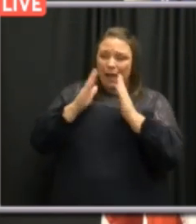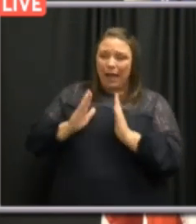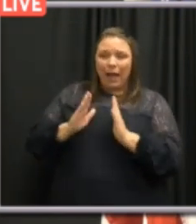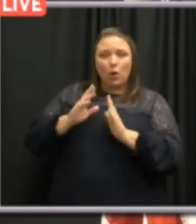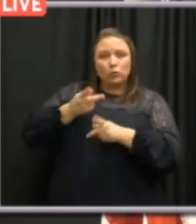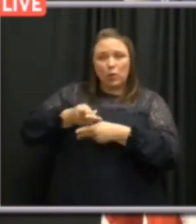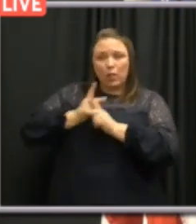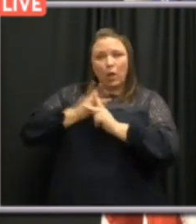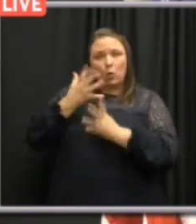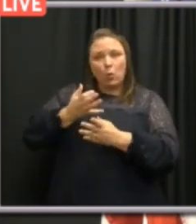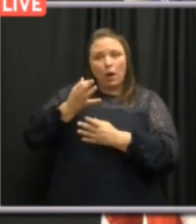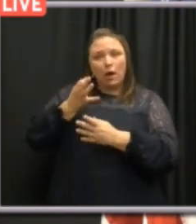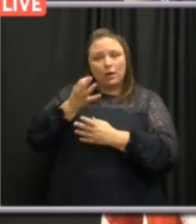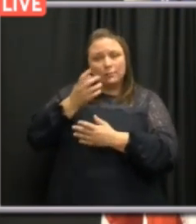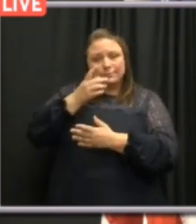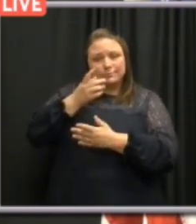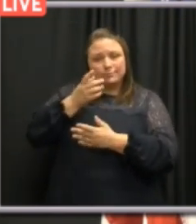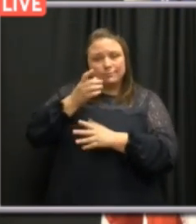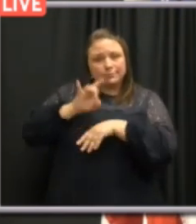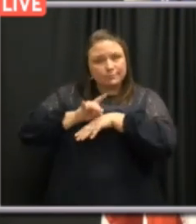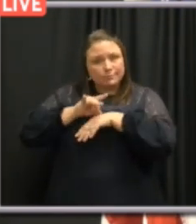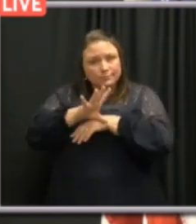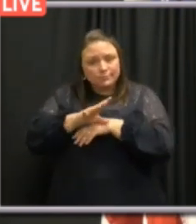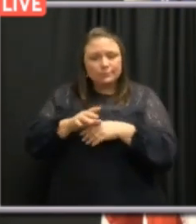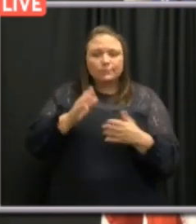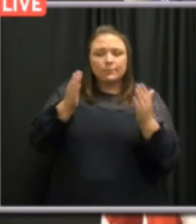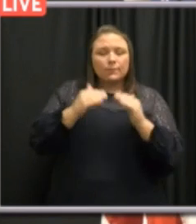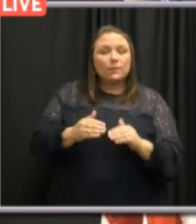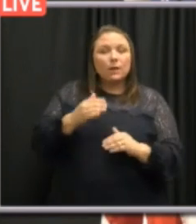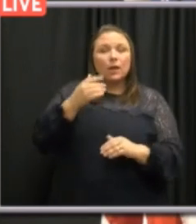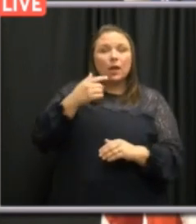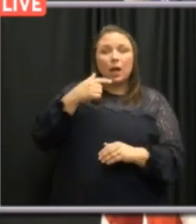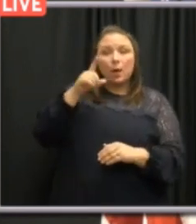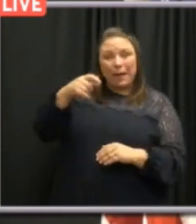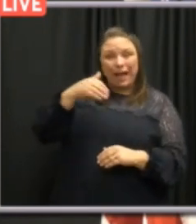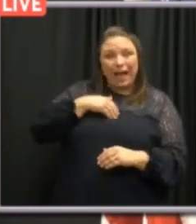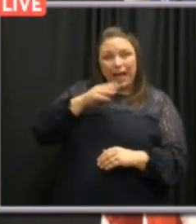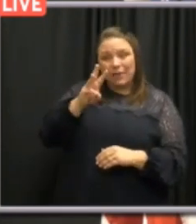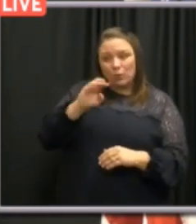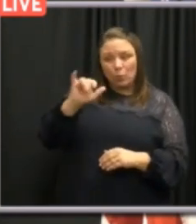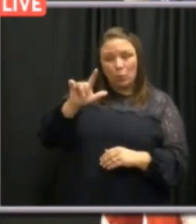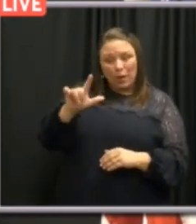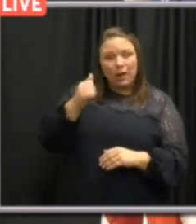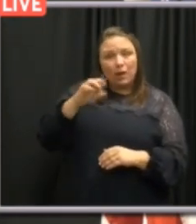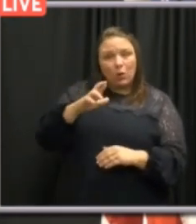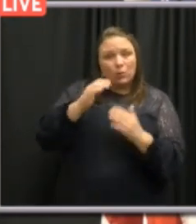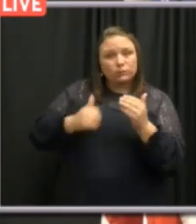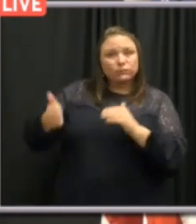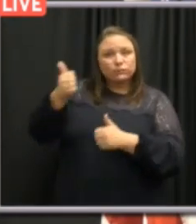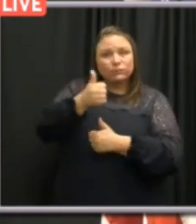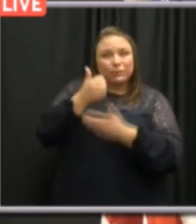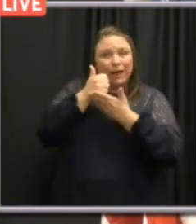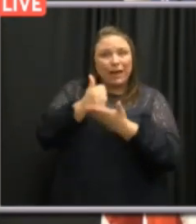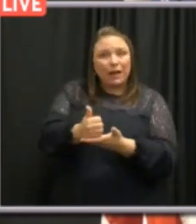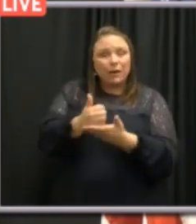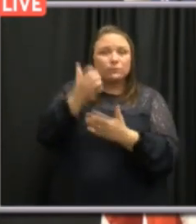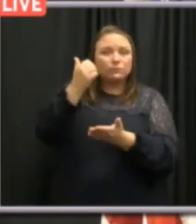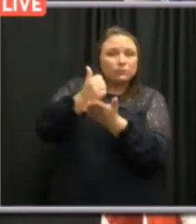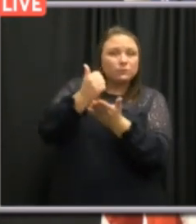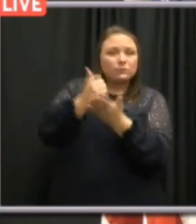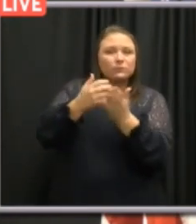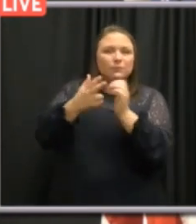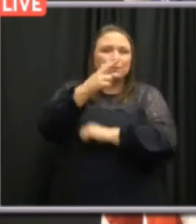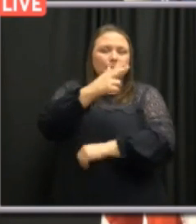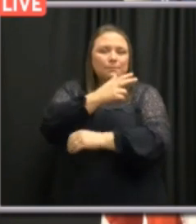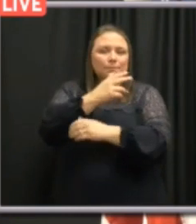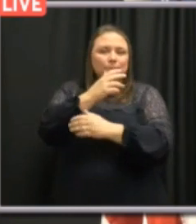to foreclose? And do I need a will or an advance health care directive? The Tennessee Supreme Court recently